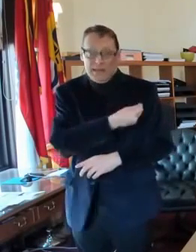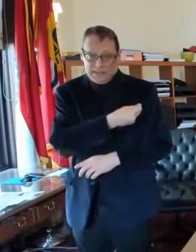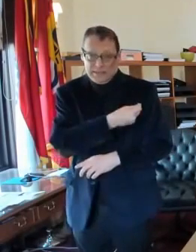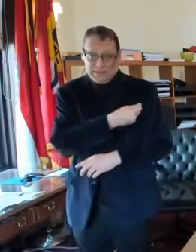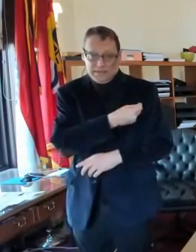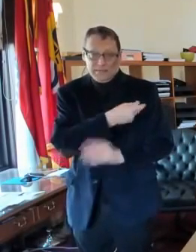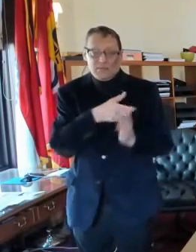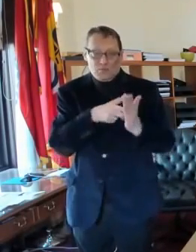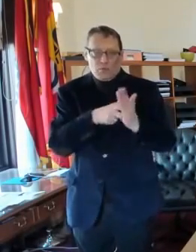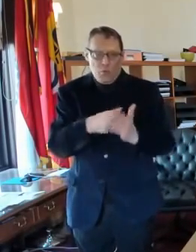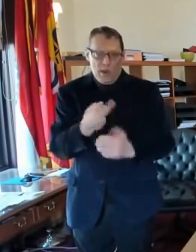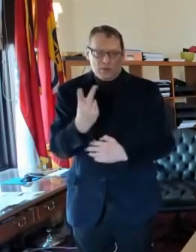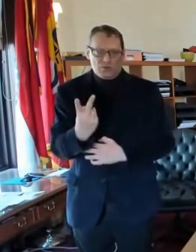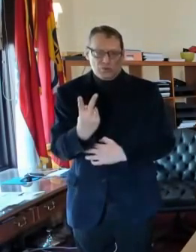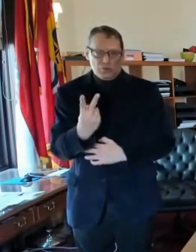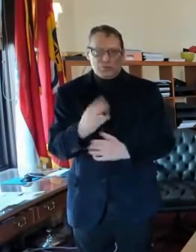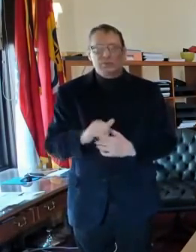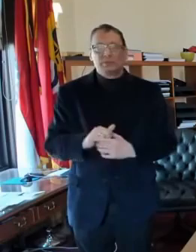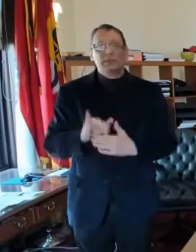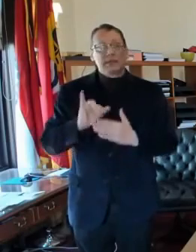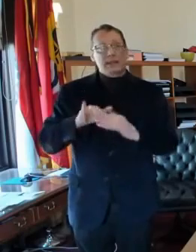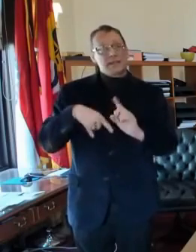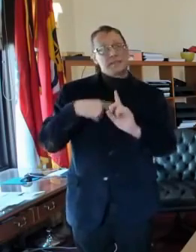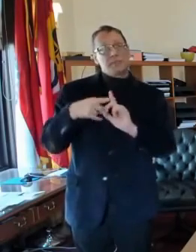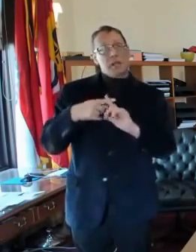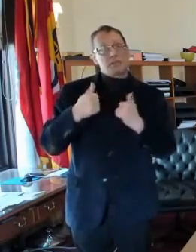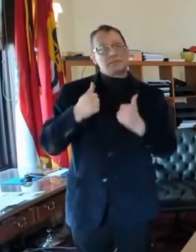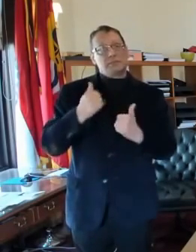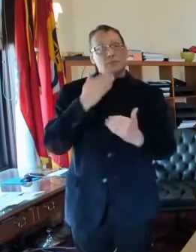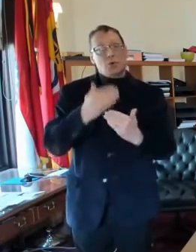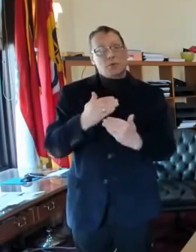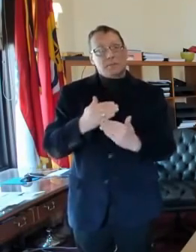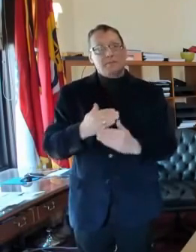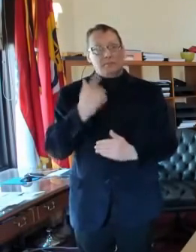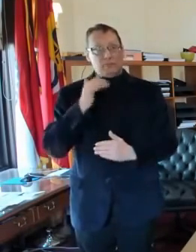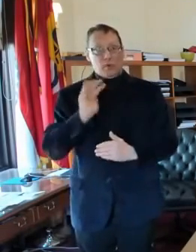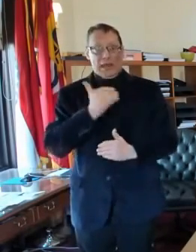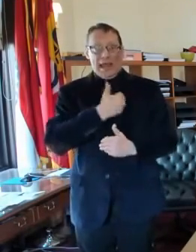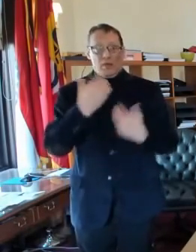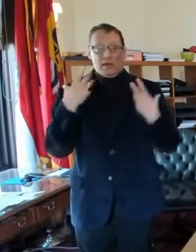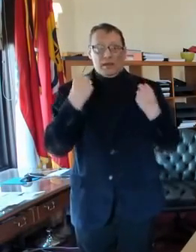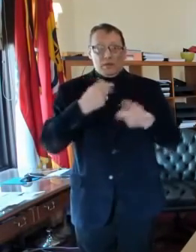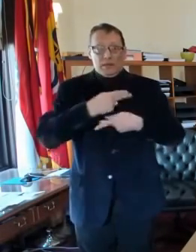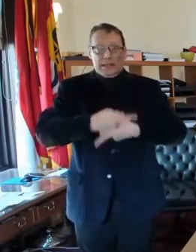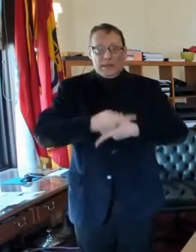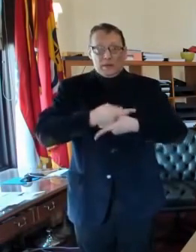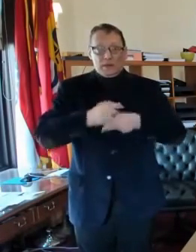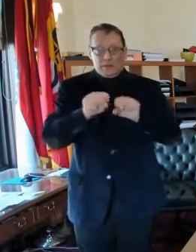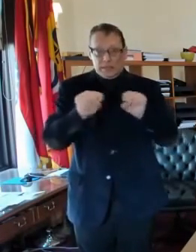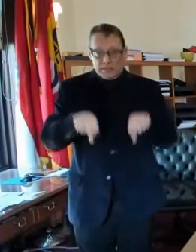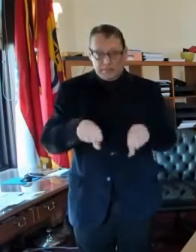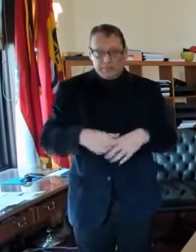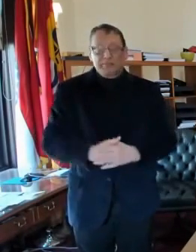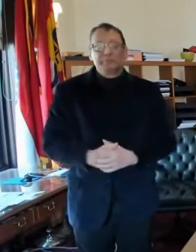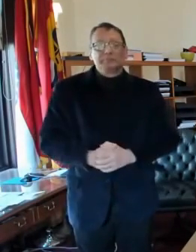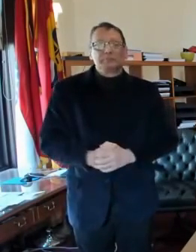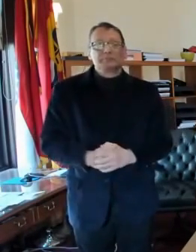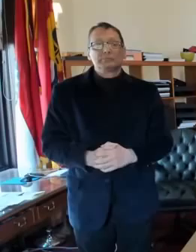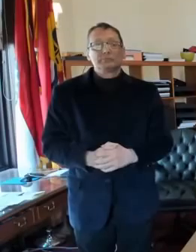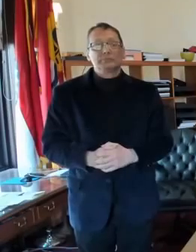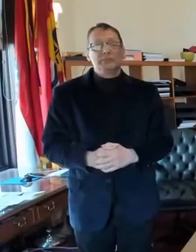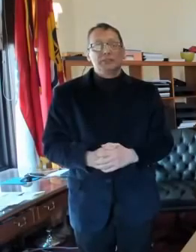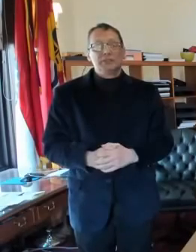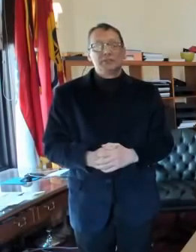that's a real big plus. It's going to be a very big help to our healthcare system and of course to all of us.